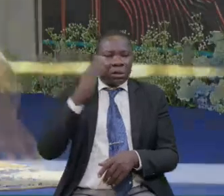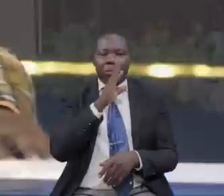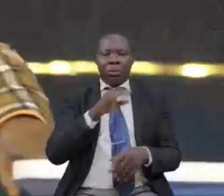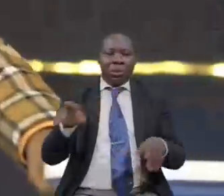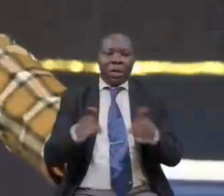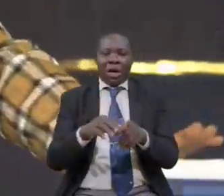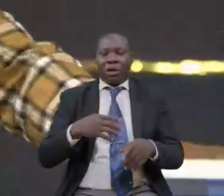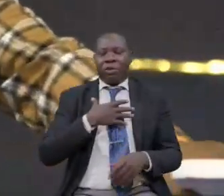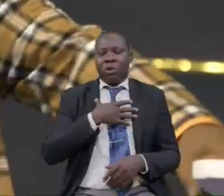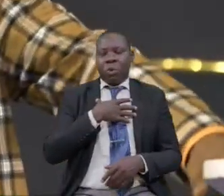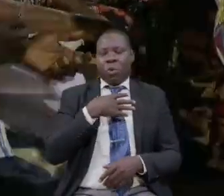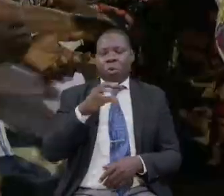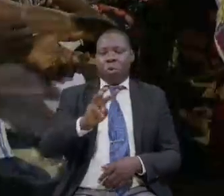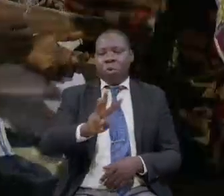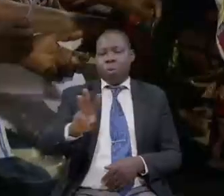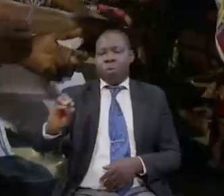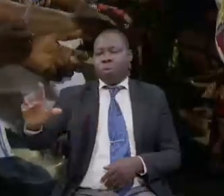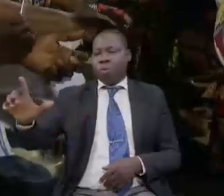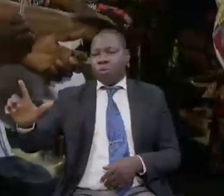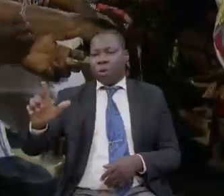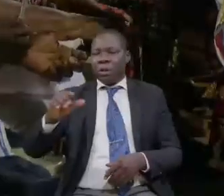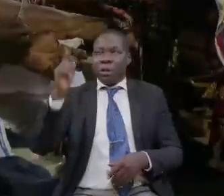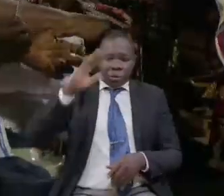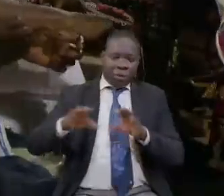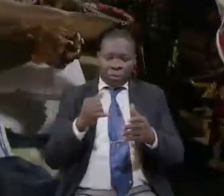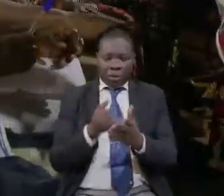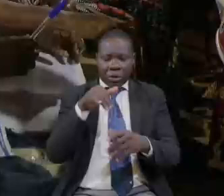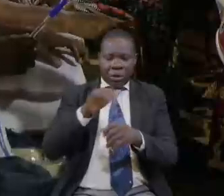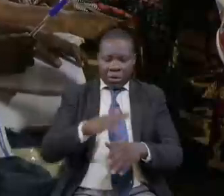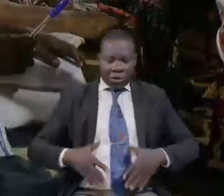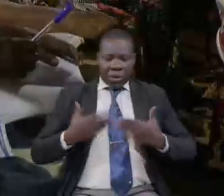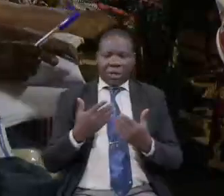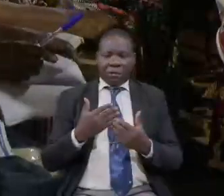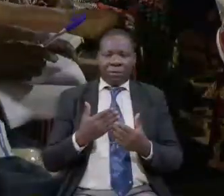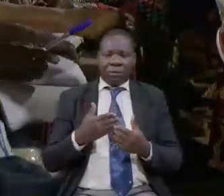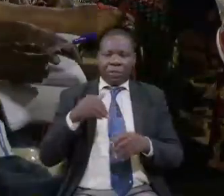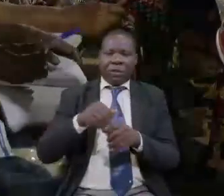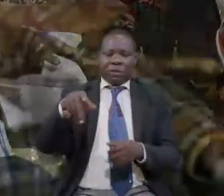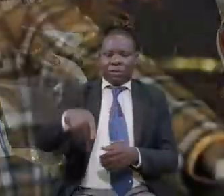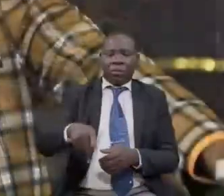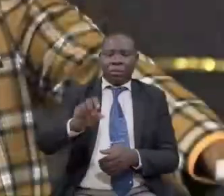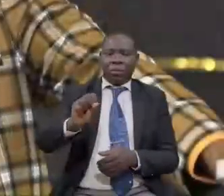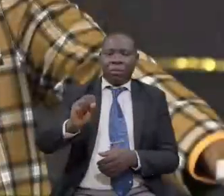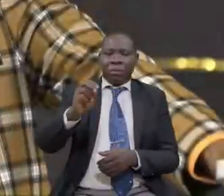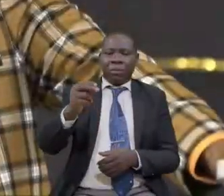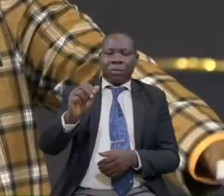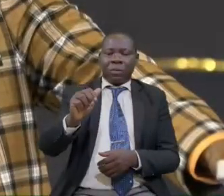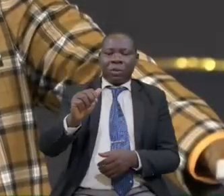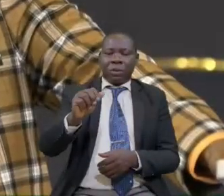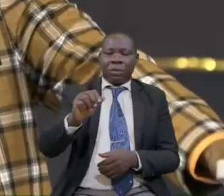said he'll do it in your life. In Psalm 51, reading from verse 5.